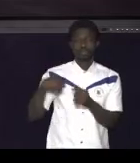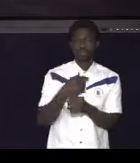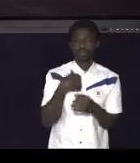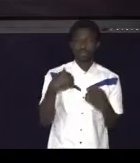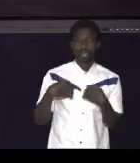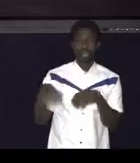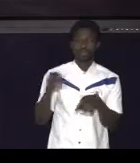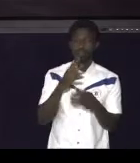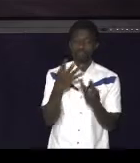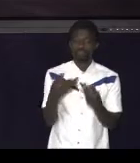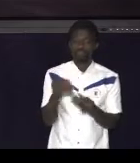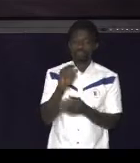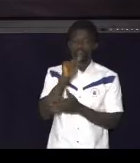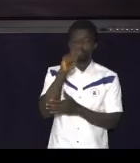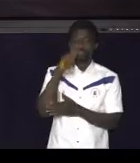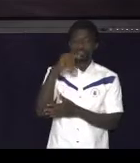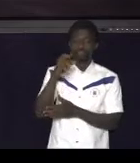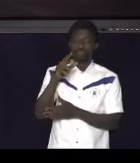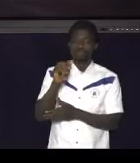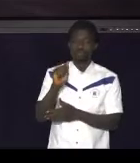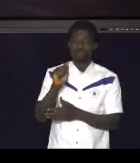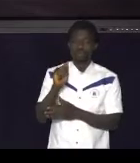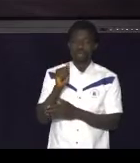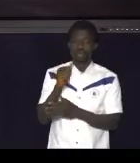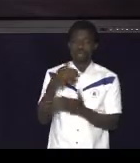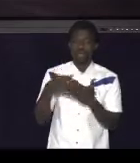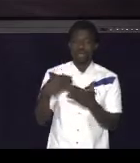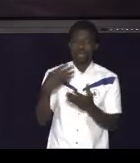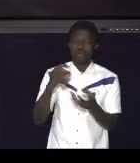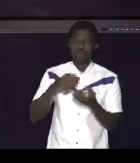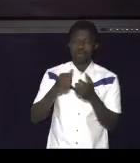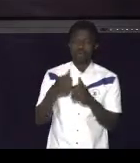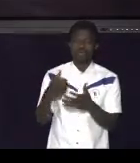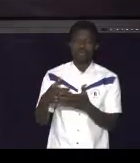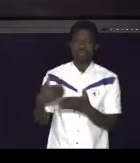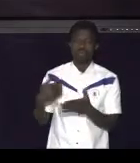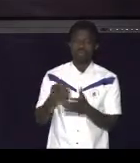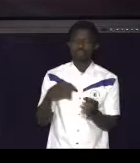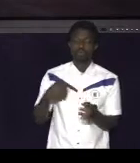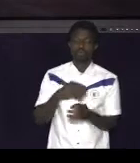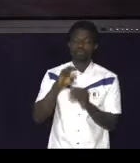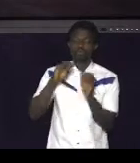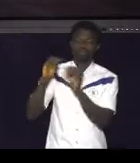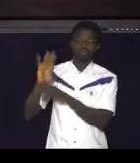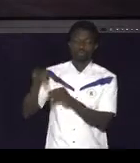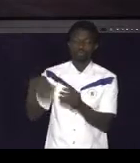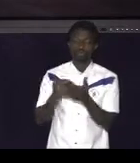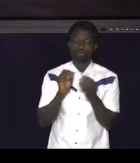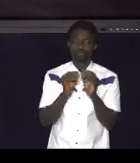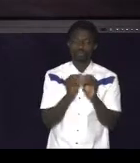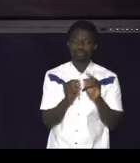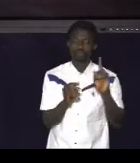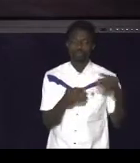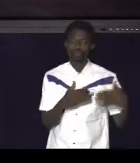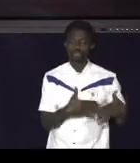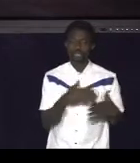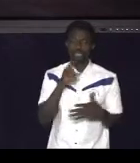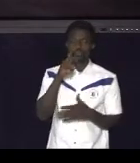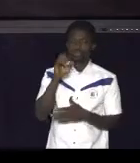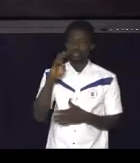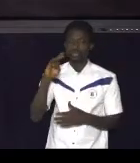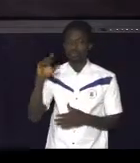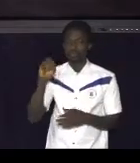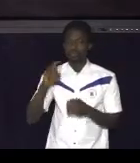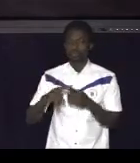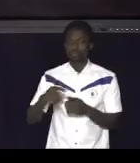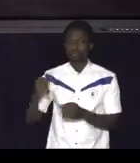solving algebraic equations in our previous lessons. So we put all the numbers to one side and all the variables to one side. So in this case, X